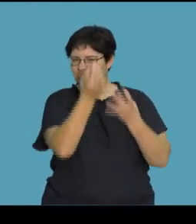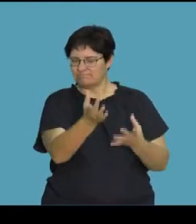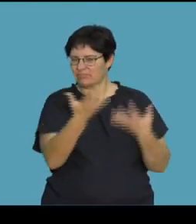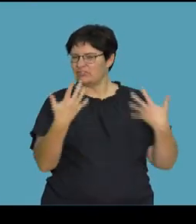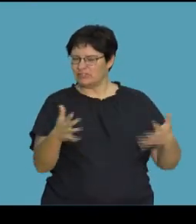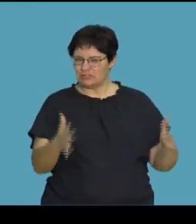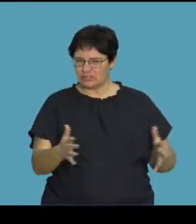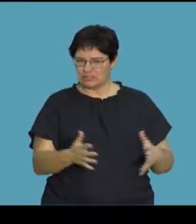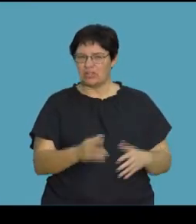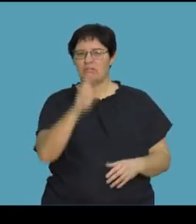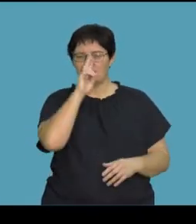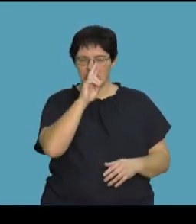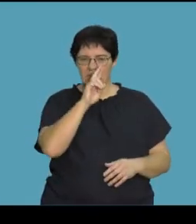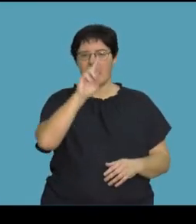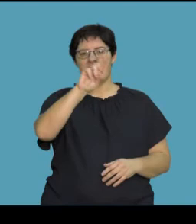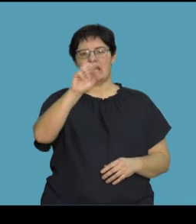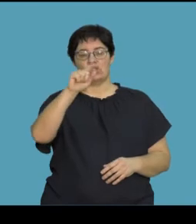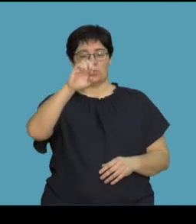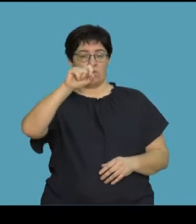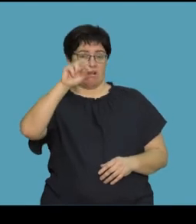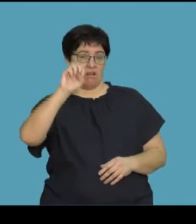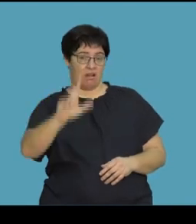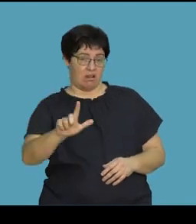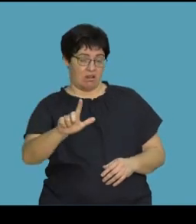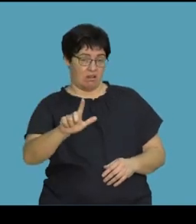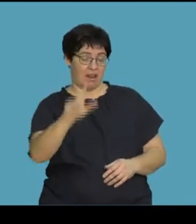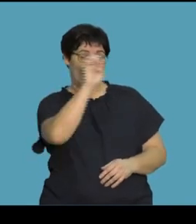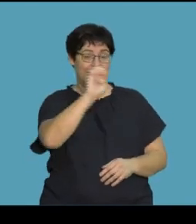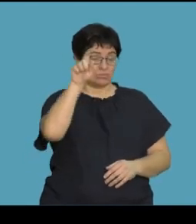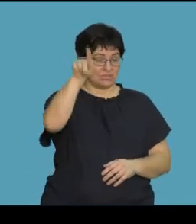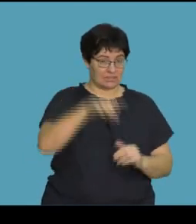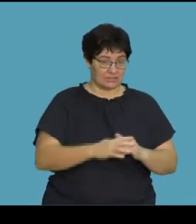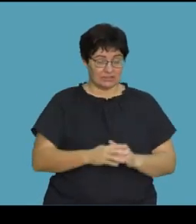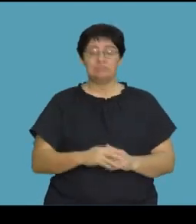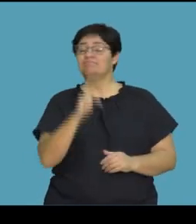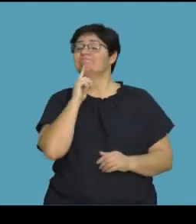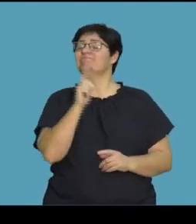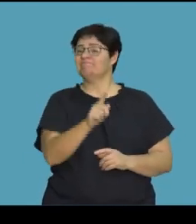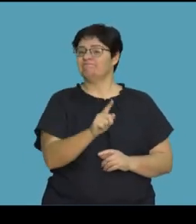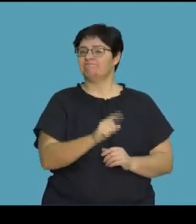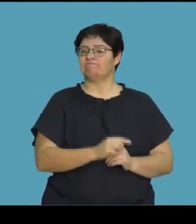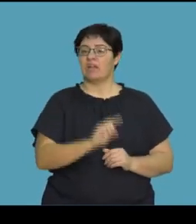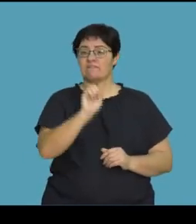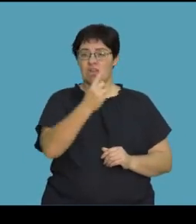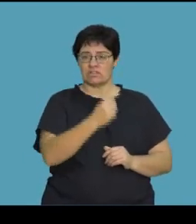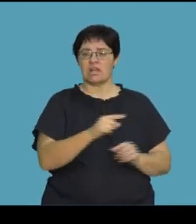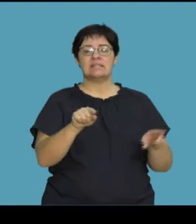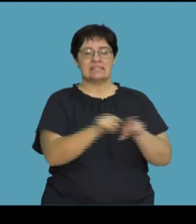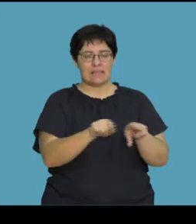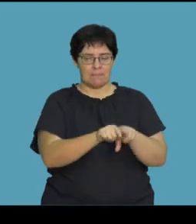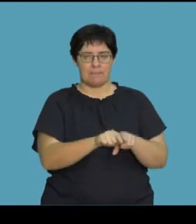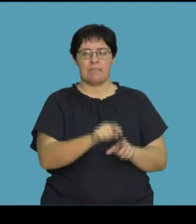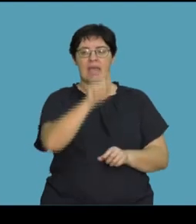we're looking at the rational exponents, right? We said that the first part here will be the same as x to